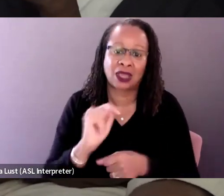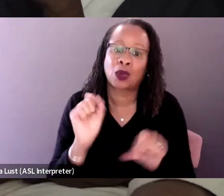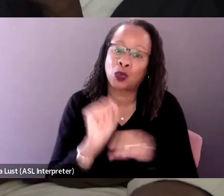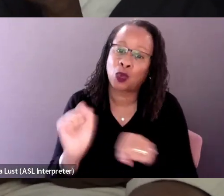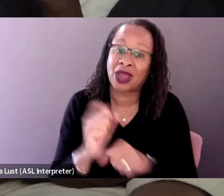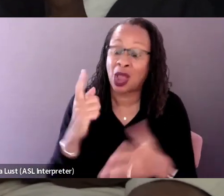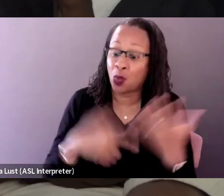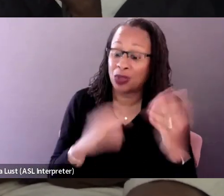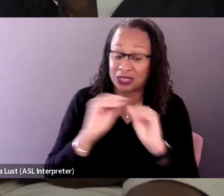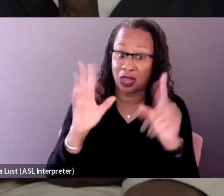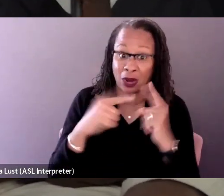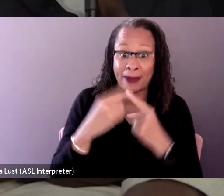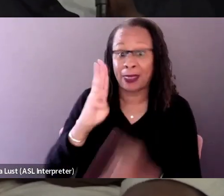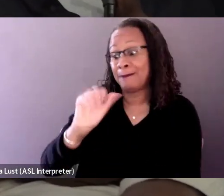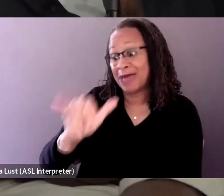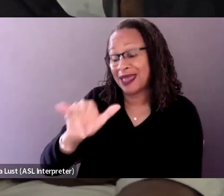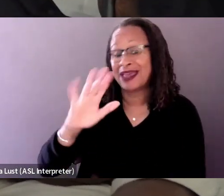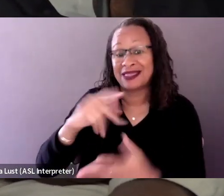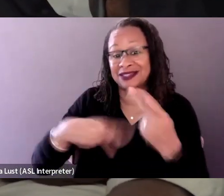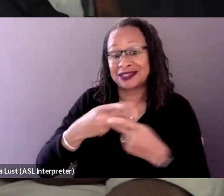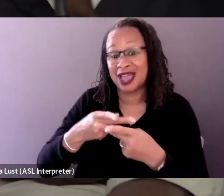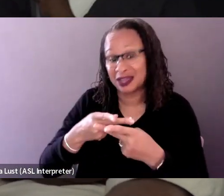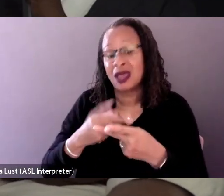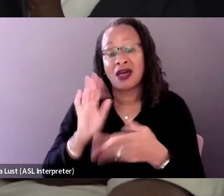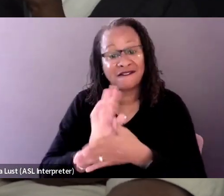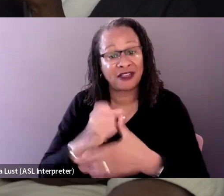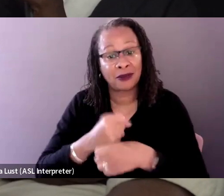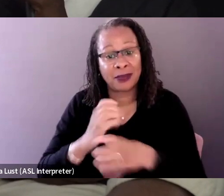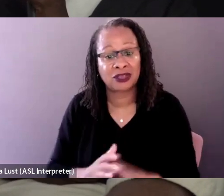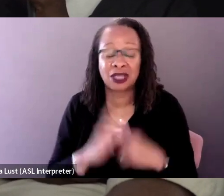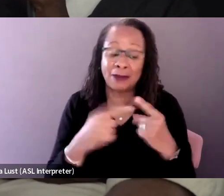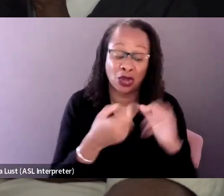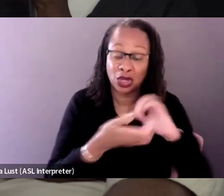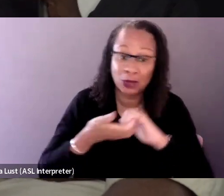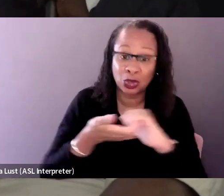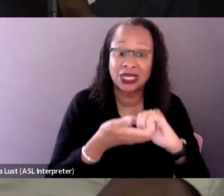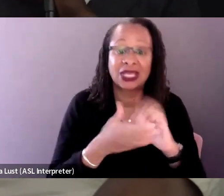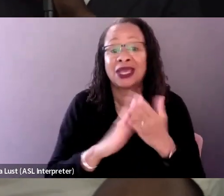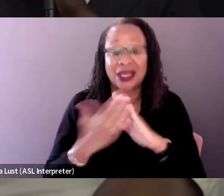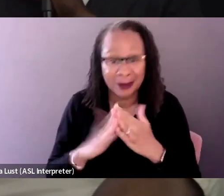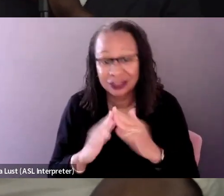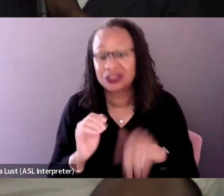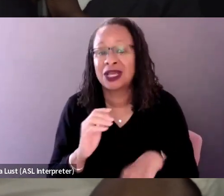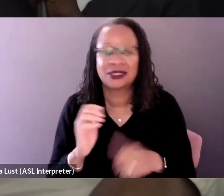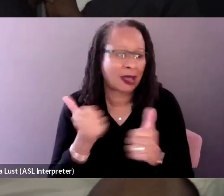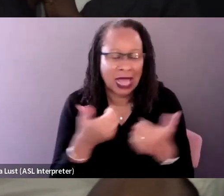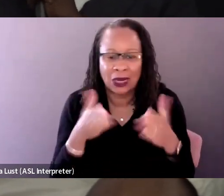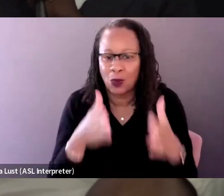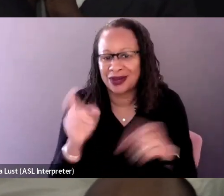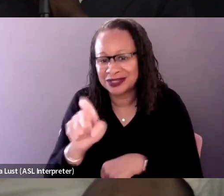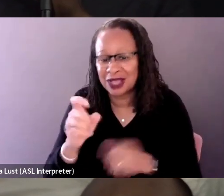of filmmaking, which is about community, which is about collaboration, and it's about any means necessary, right? And more importantly, it's about the